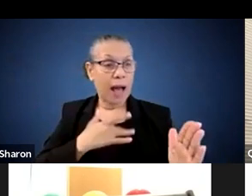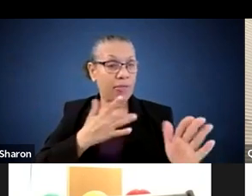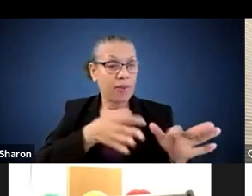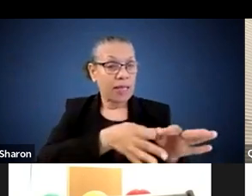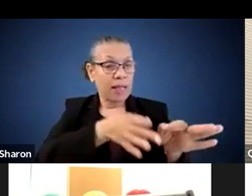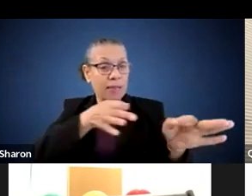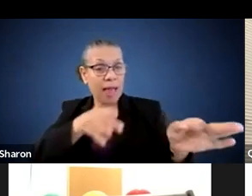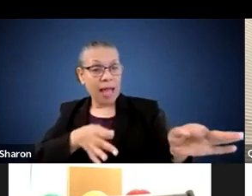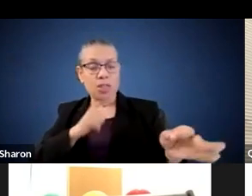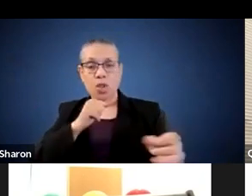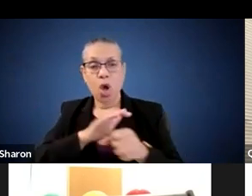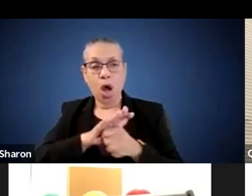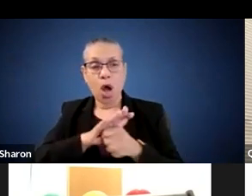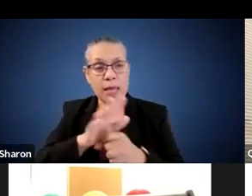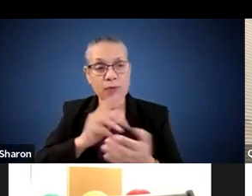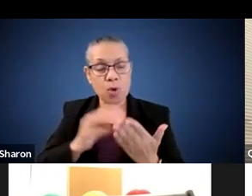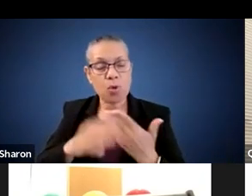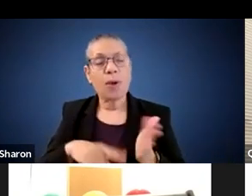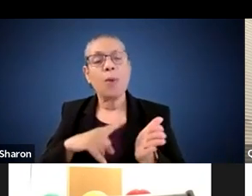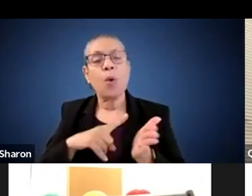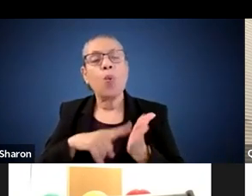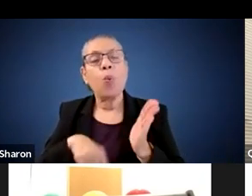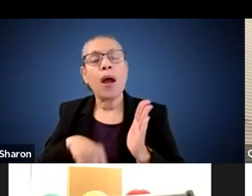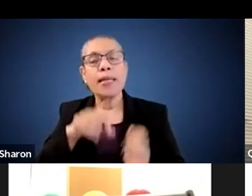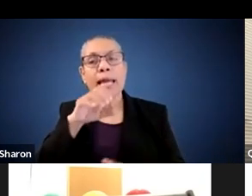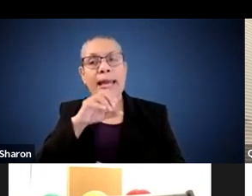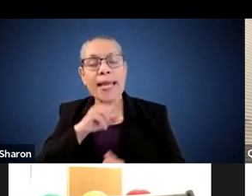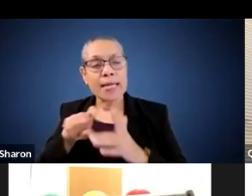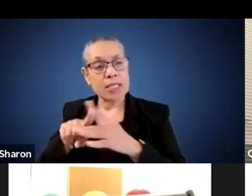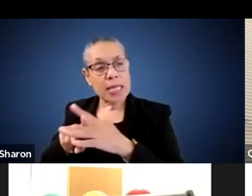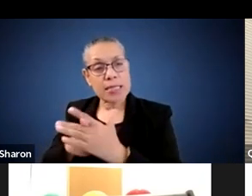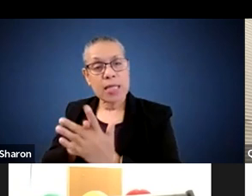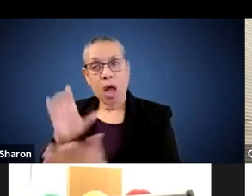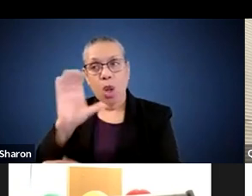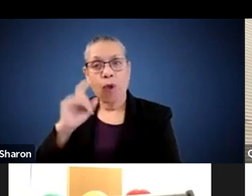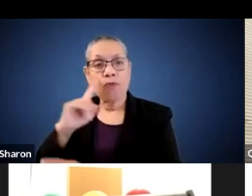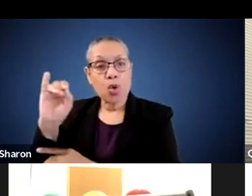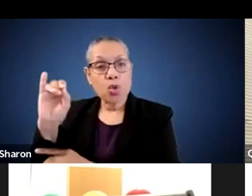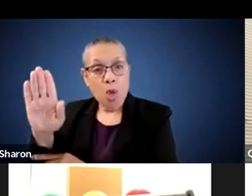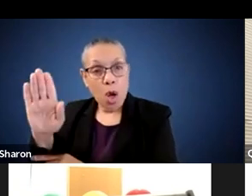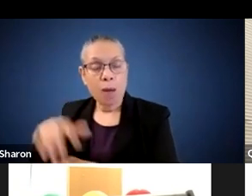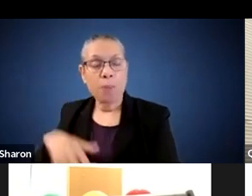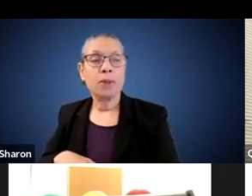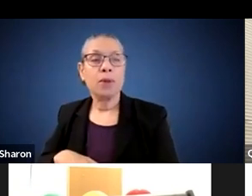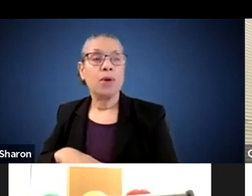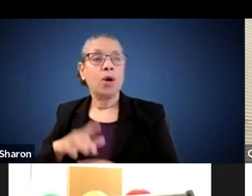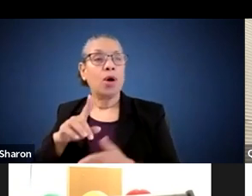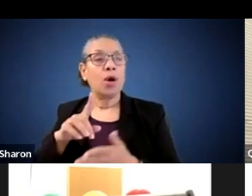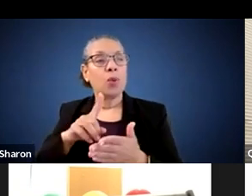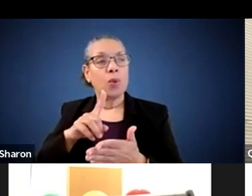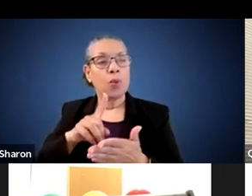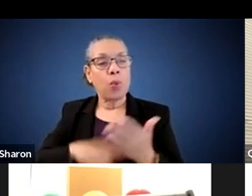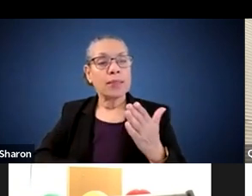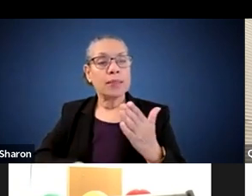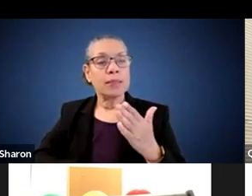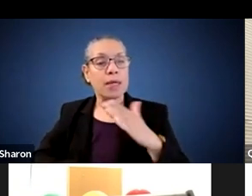not enough programming um at what age can students apply for jobs versus what what is the top age that we are